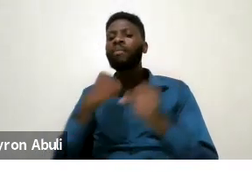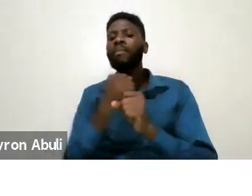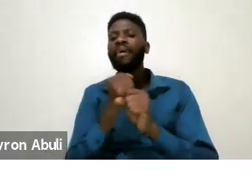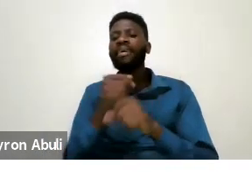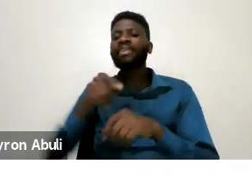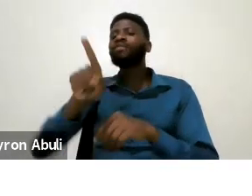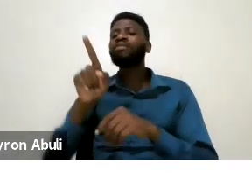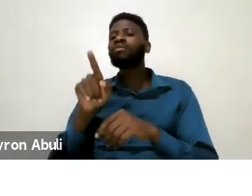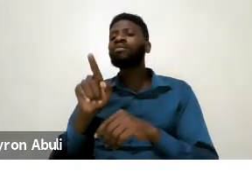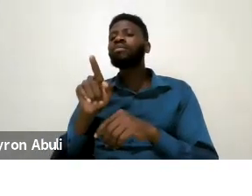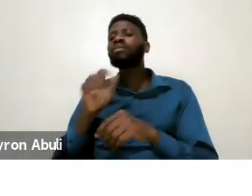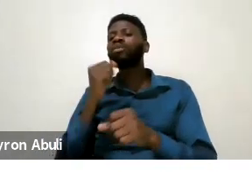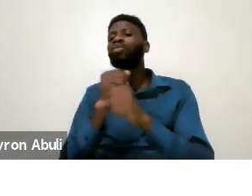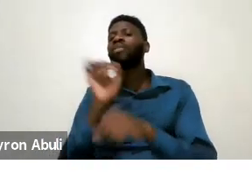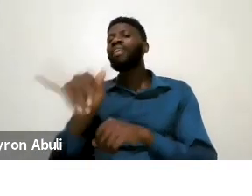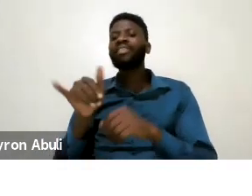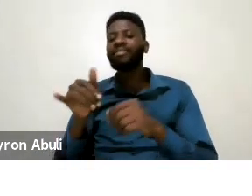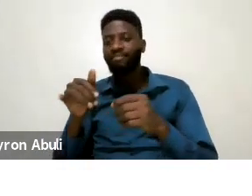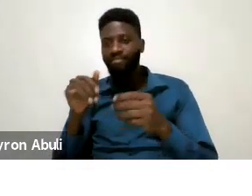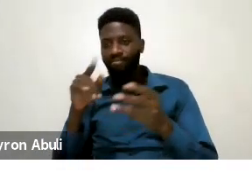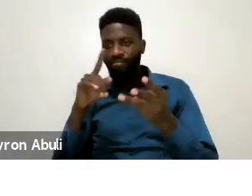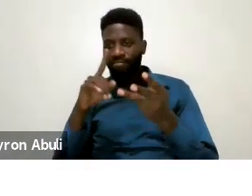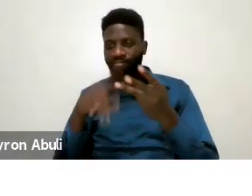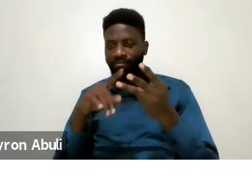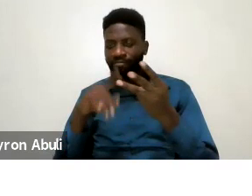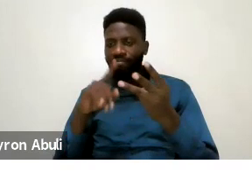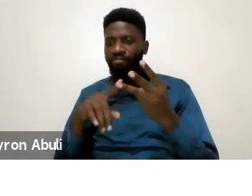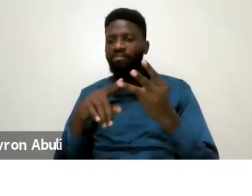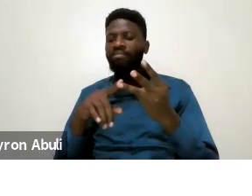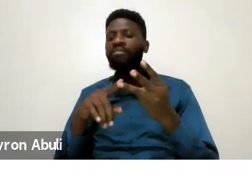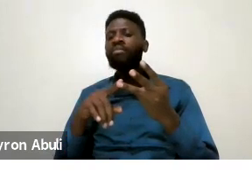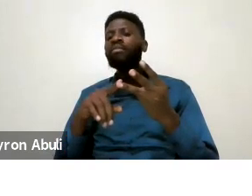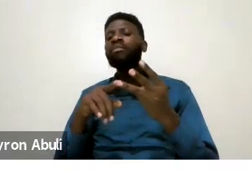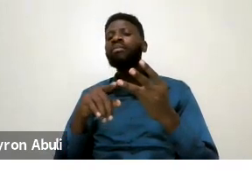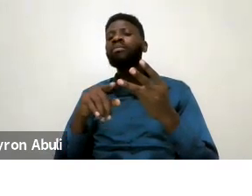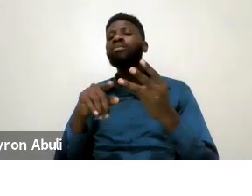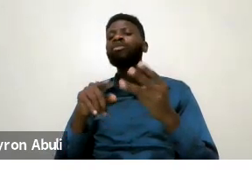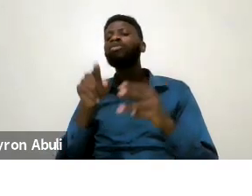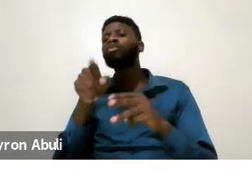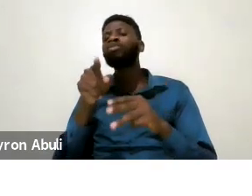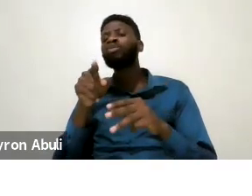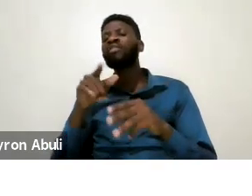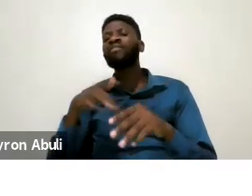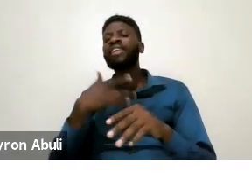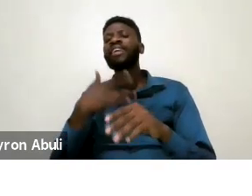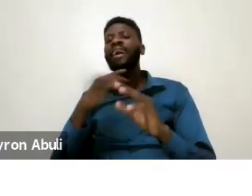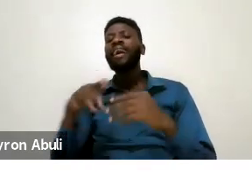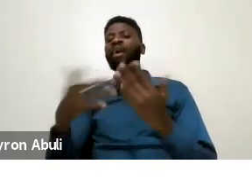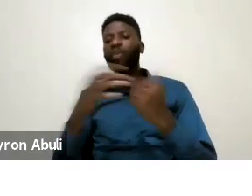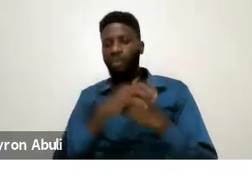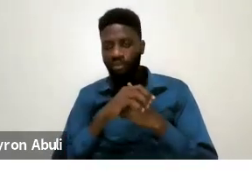can use words like how does it make you feel? So you are able to really get what that person is saying,